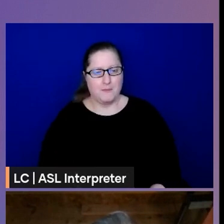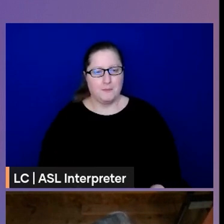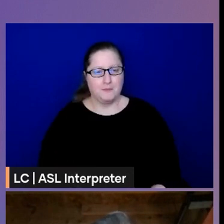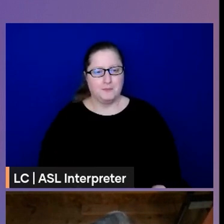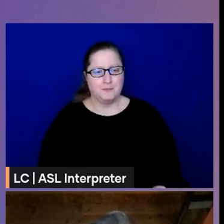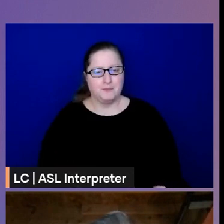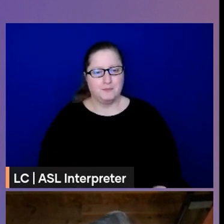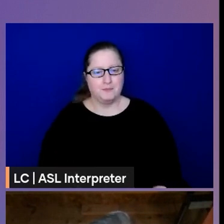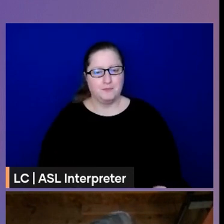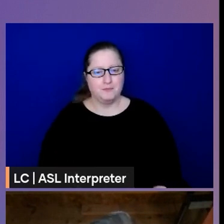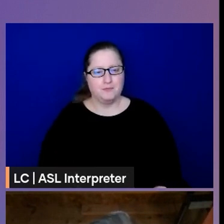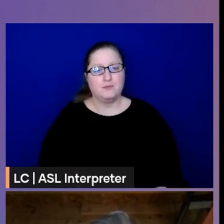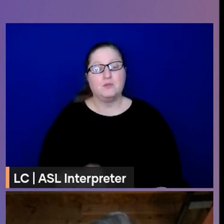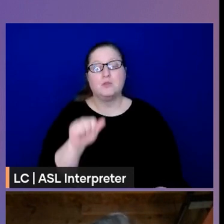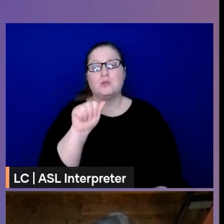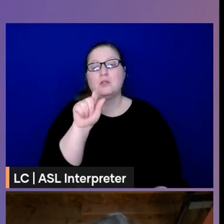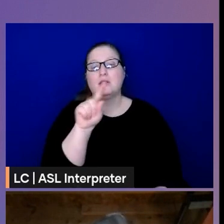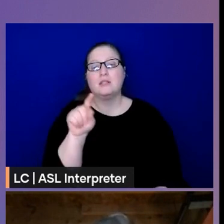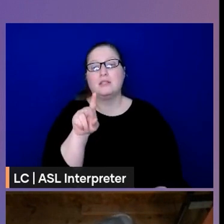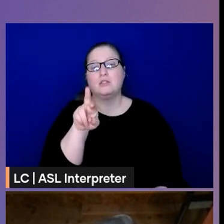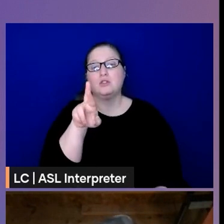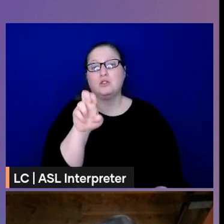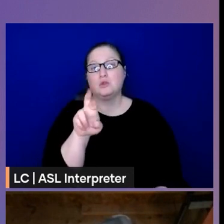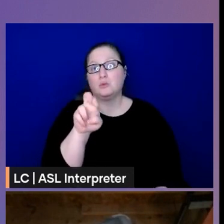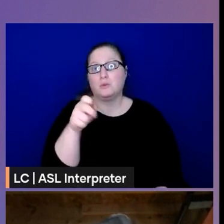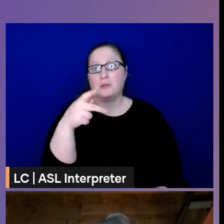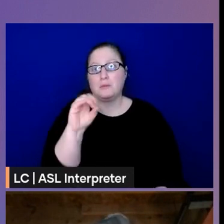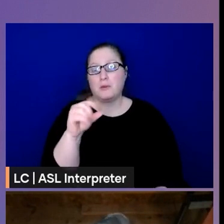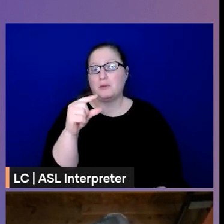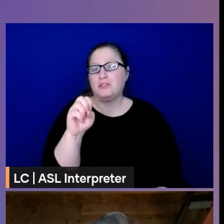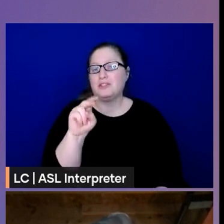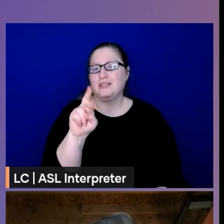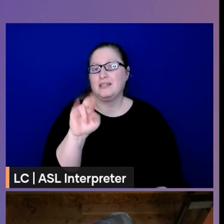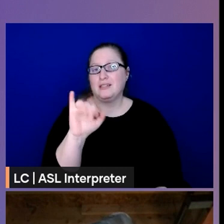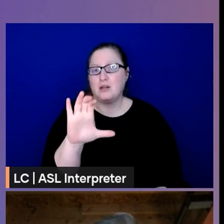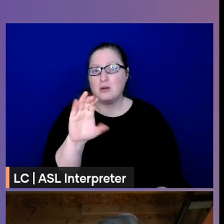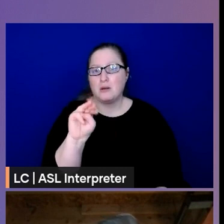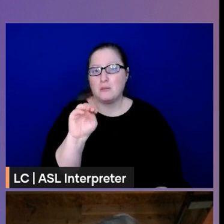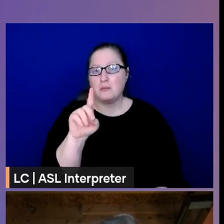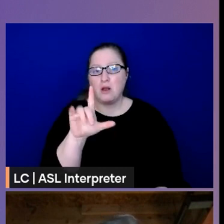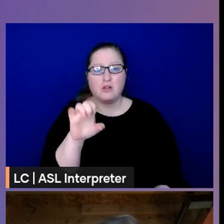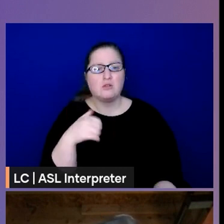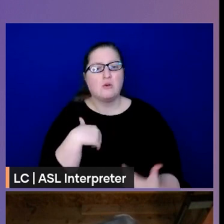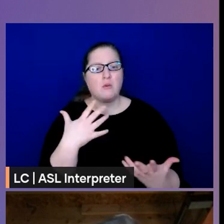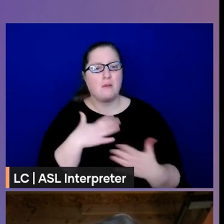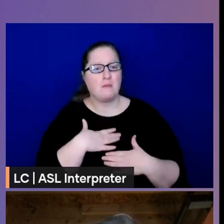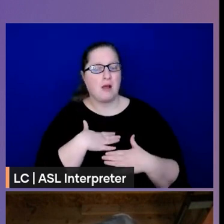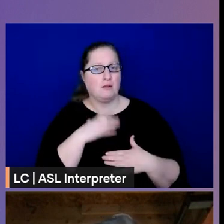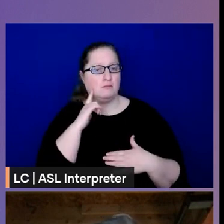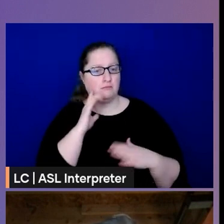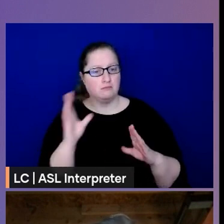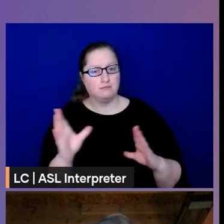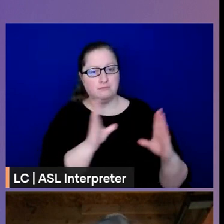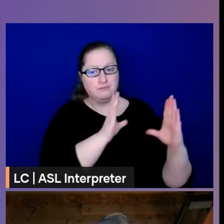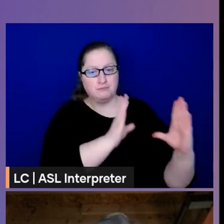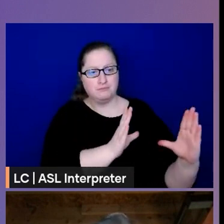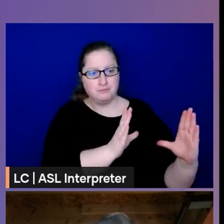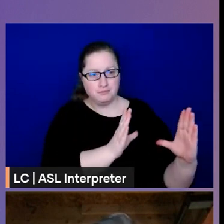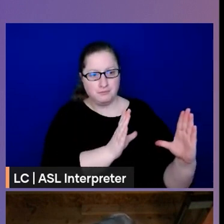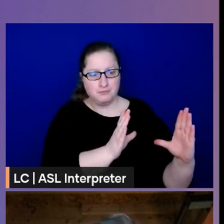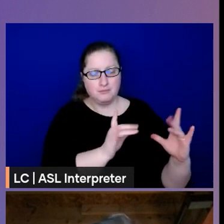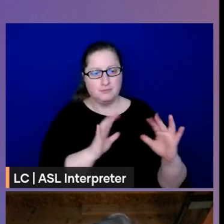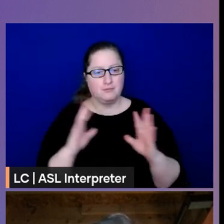that Azure repo of generic modules, this is my generic module for a public IP. Like I said,